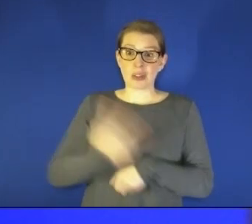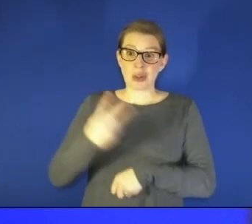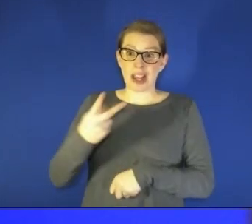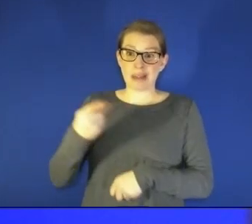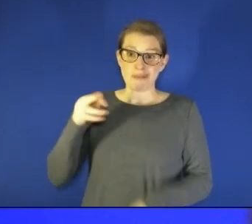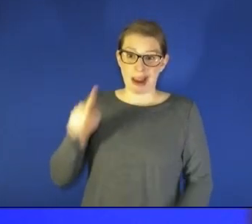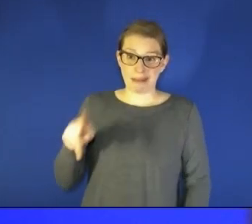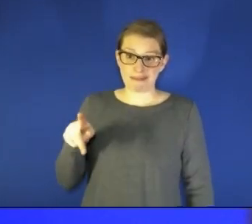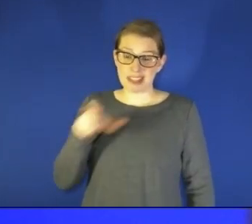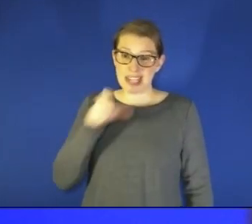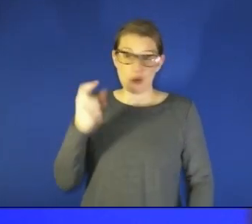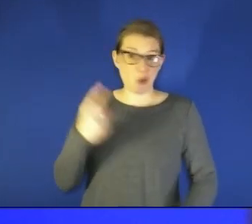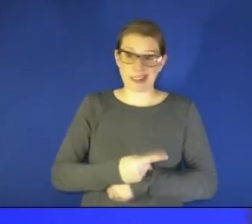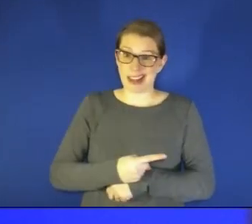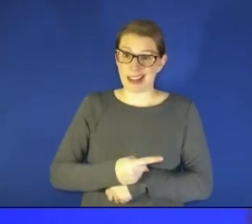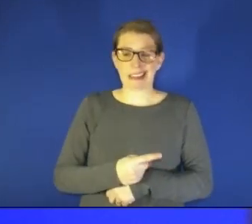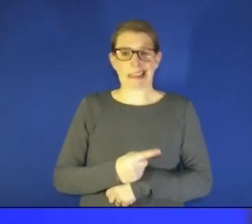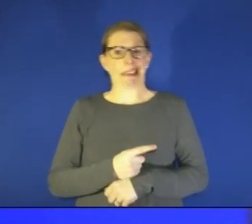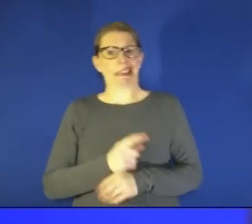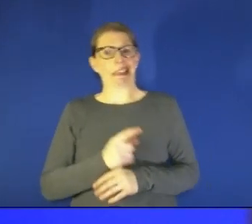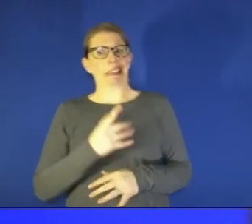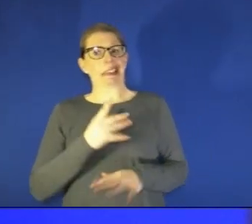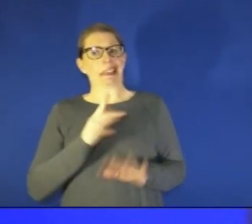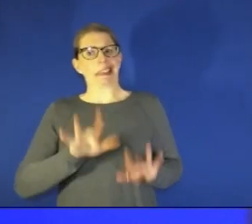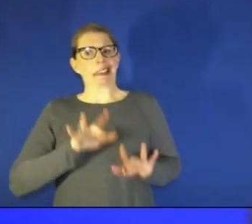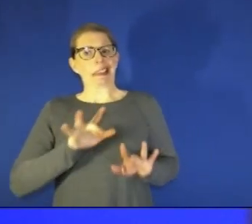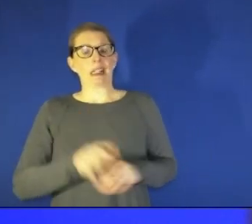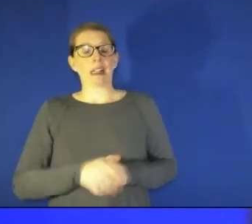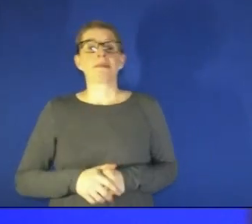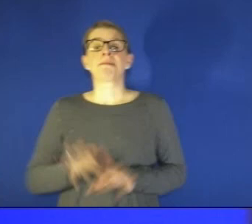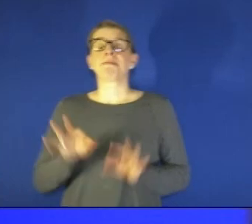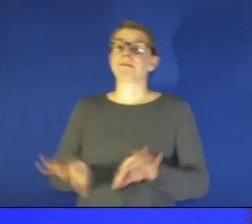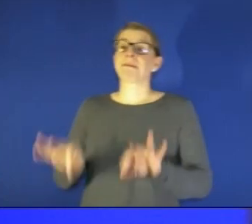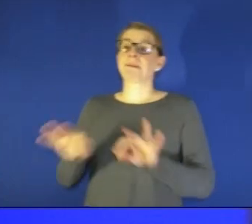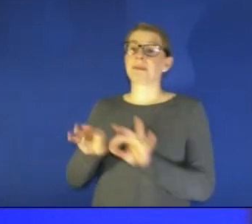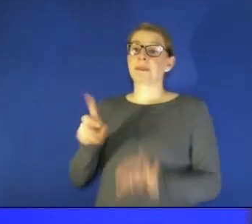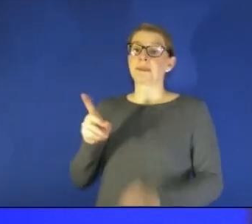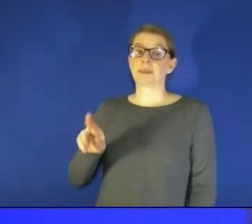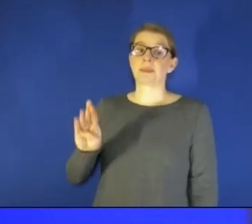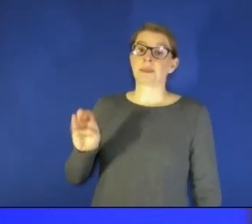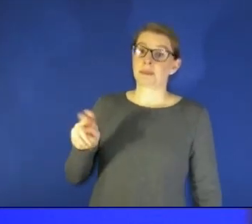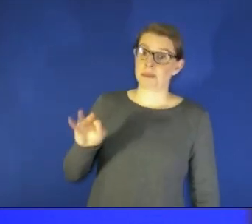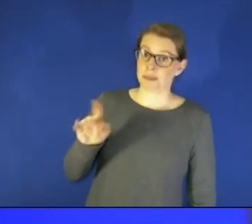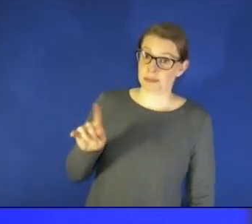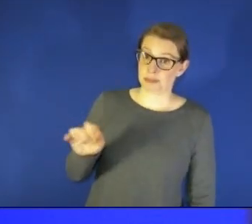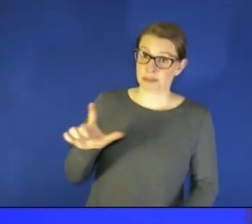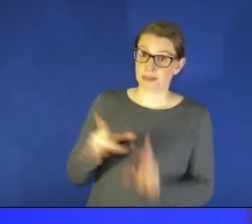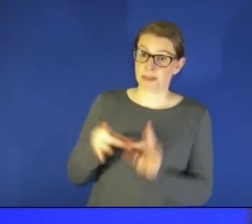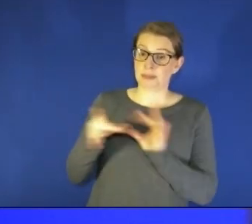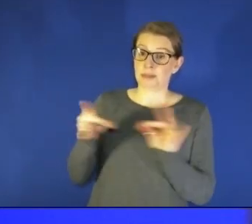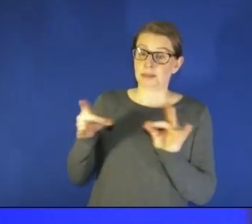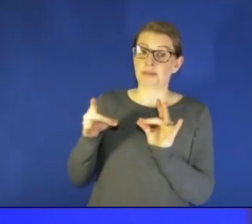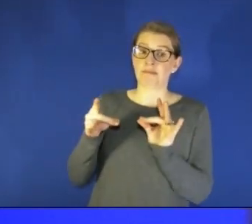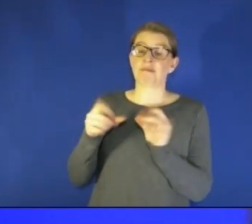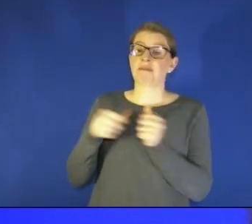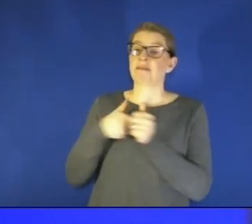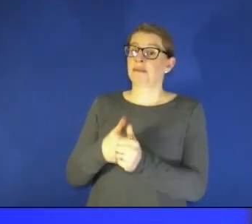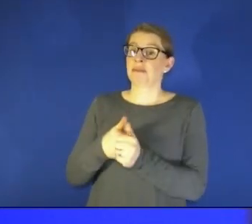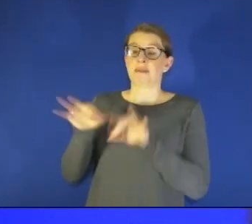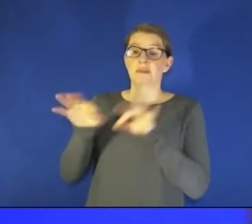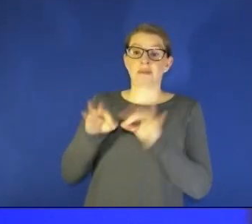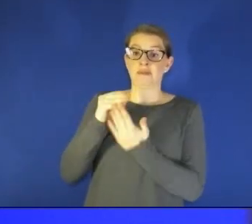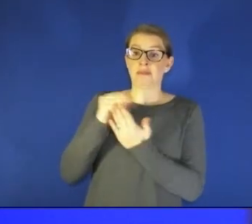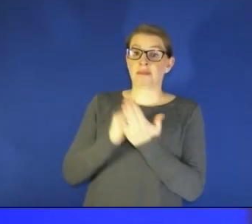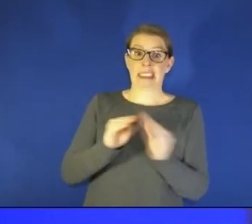day. And so it's important, like Dr. Bonsall said, is follow the instructions, do them as best you can. Stick to clear liquids for those days before, or